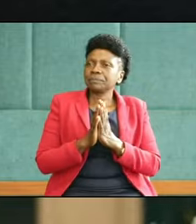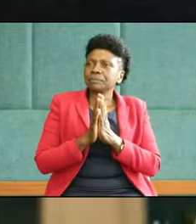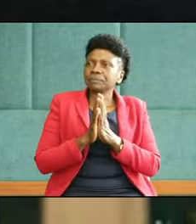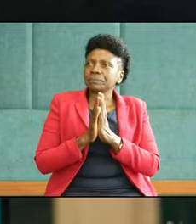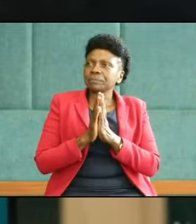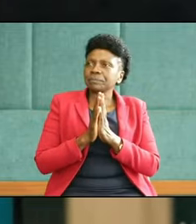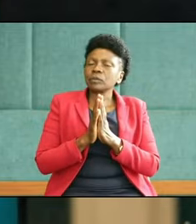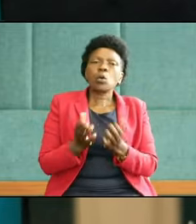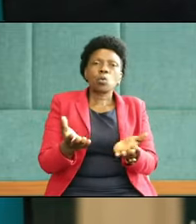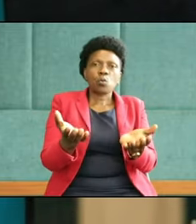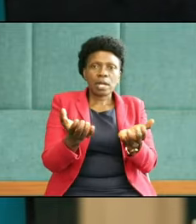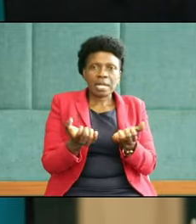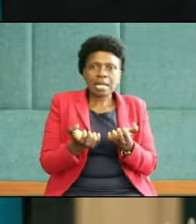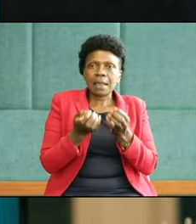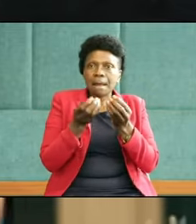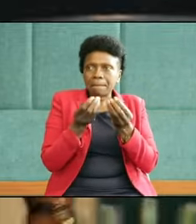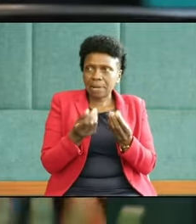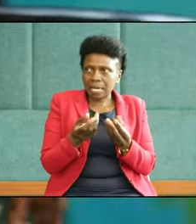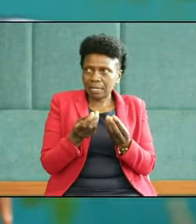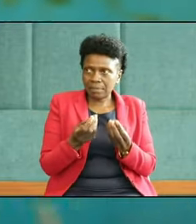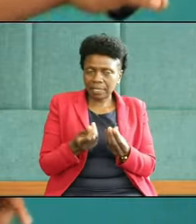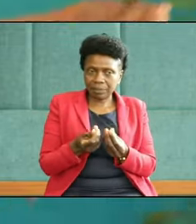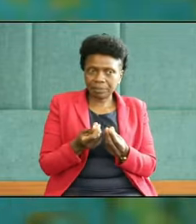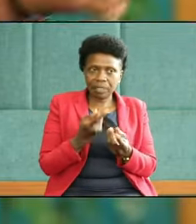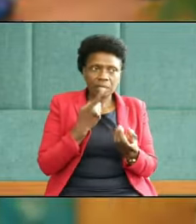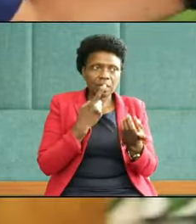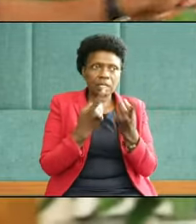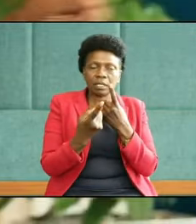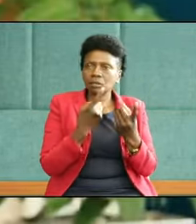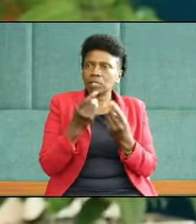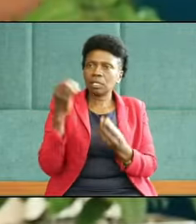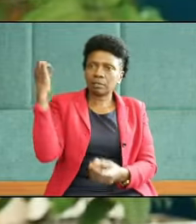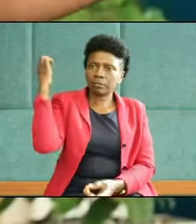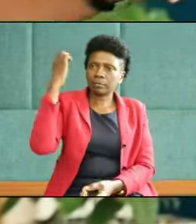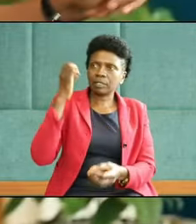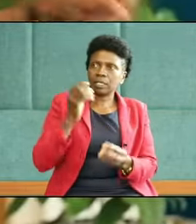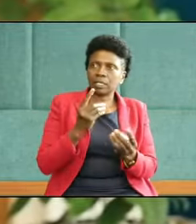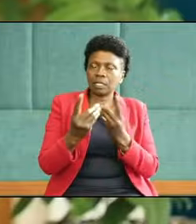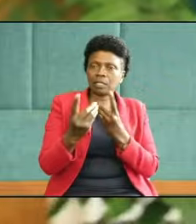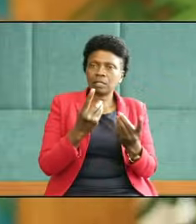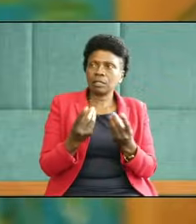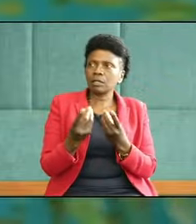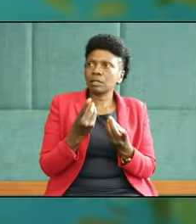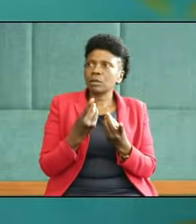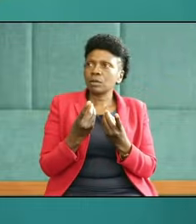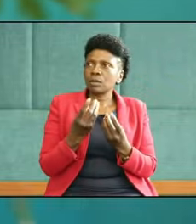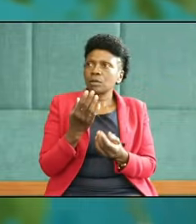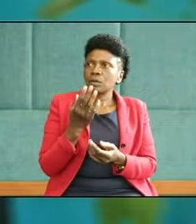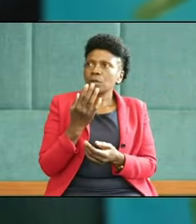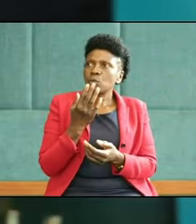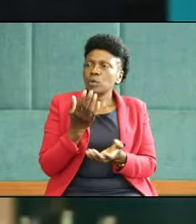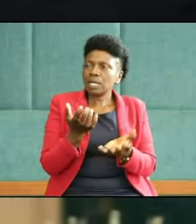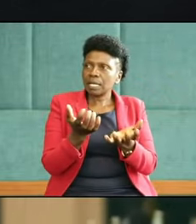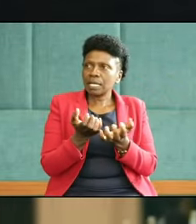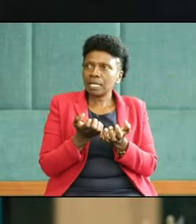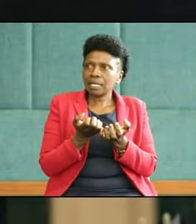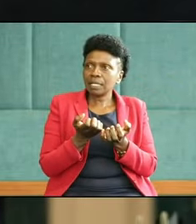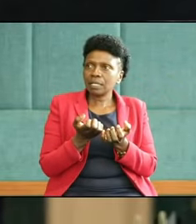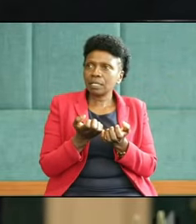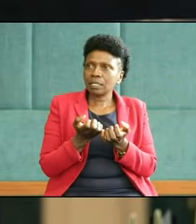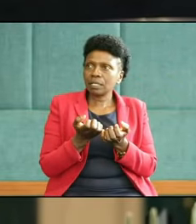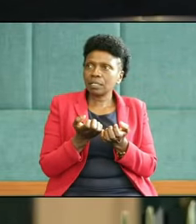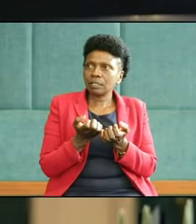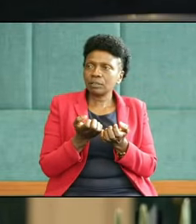So, we need money. I told the evangelism director, we need some two screens. They said it's going to be in the day. I said, we need to hire